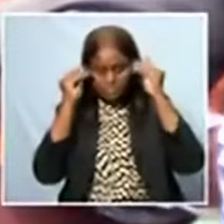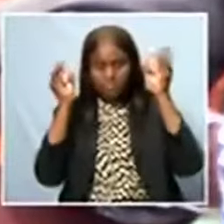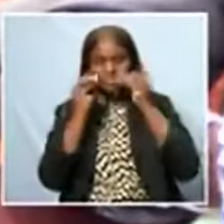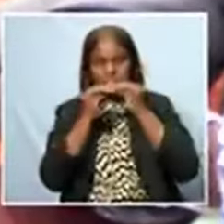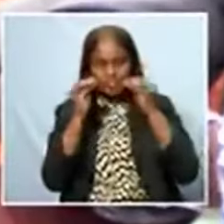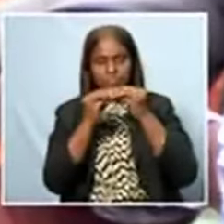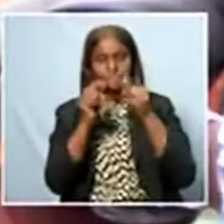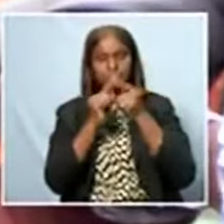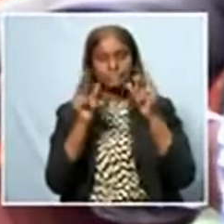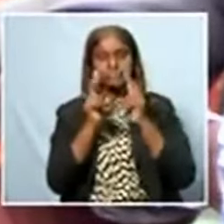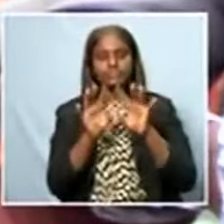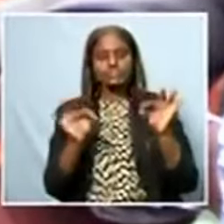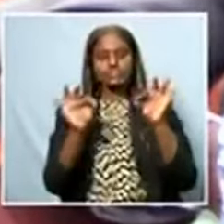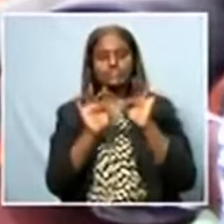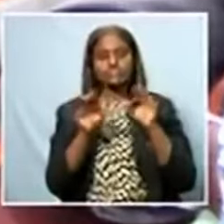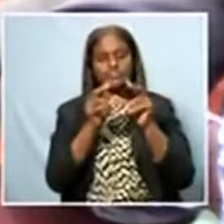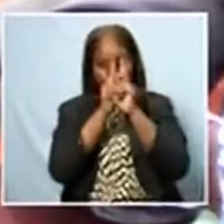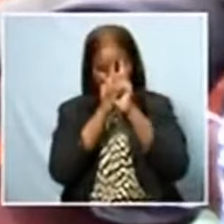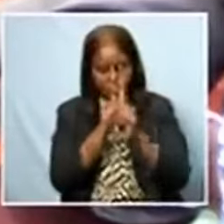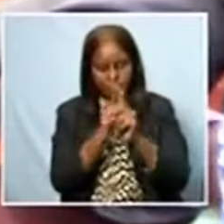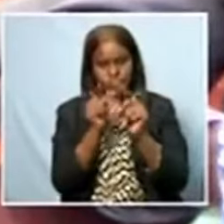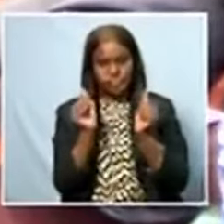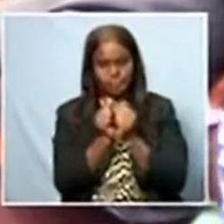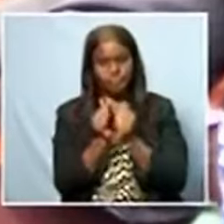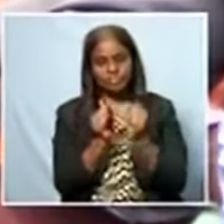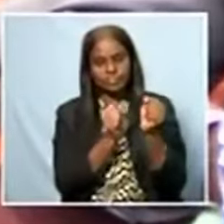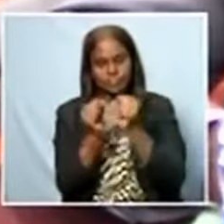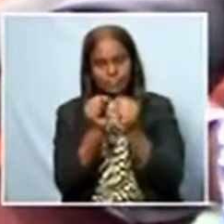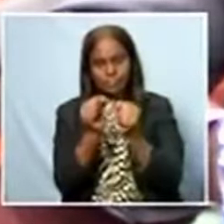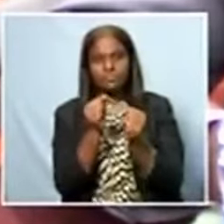streamlined, predictable, and renewal system.